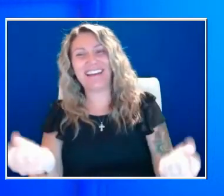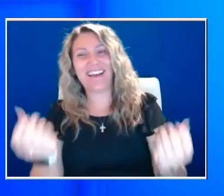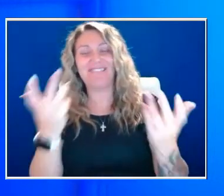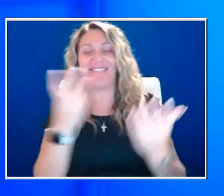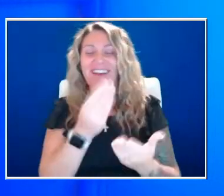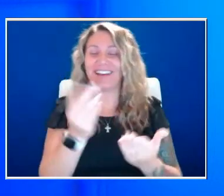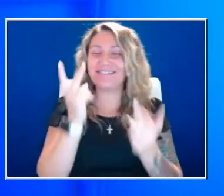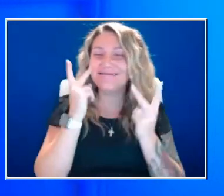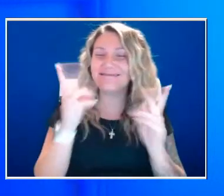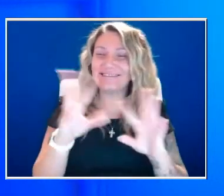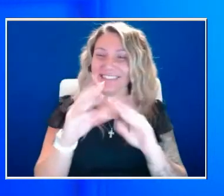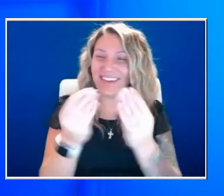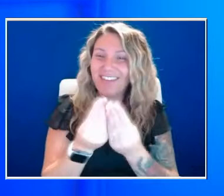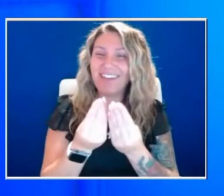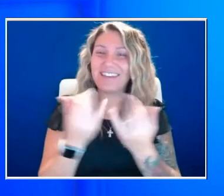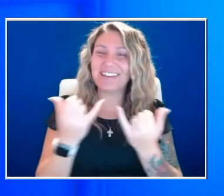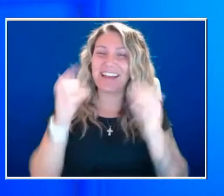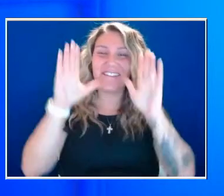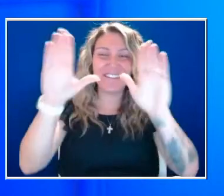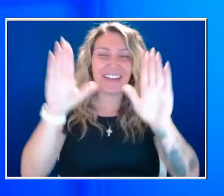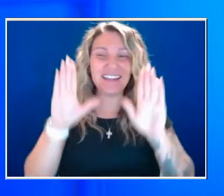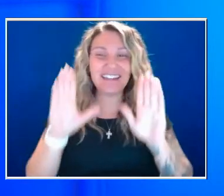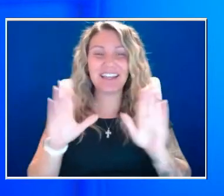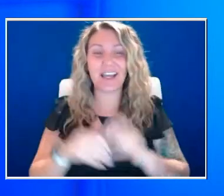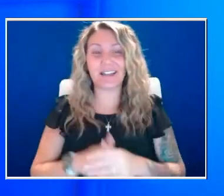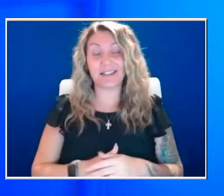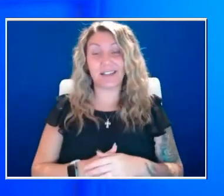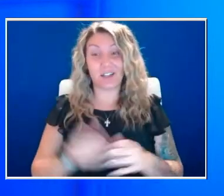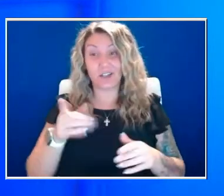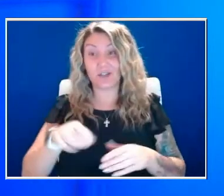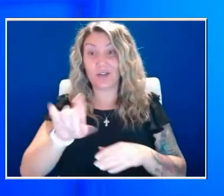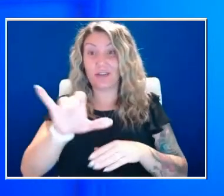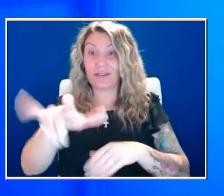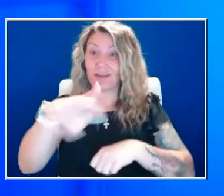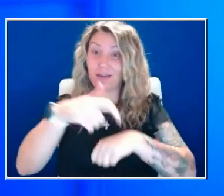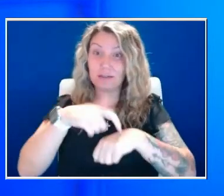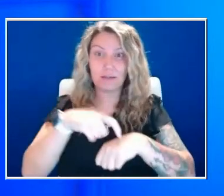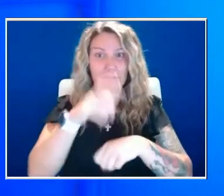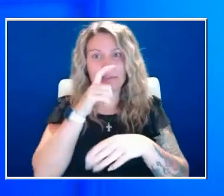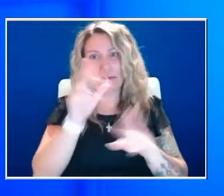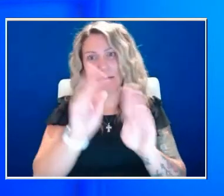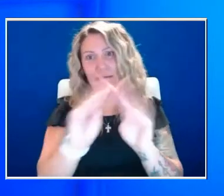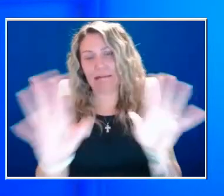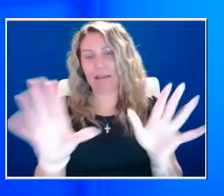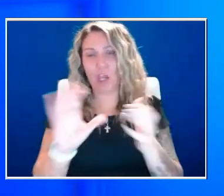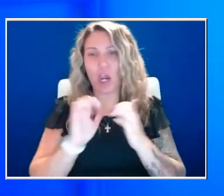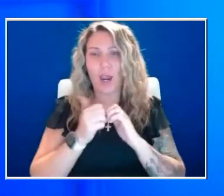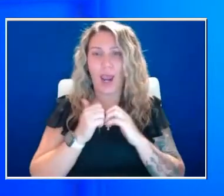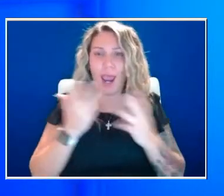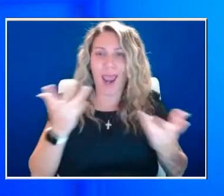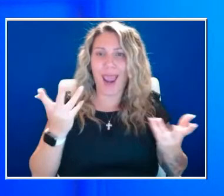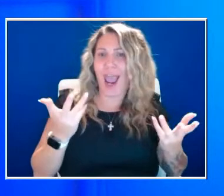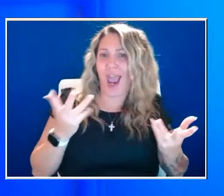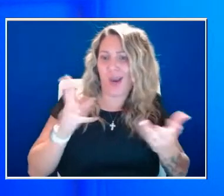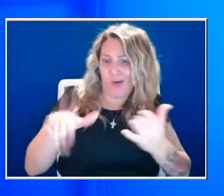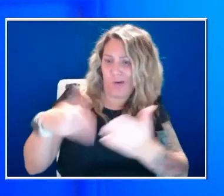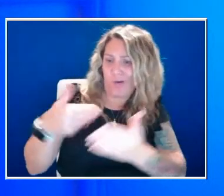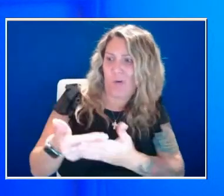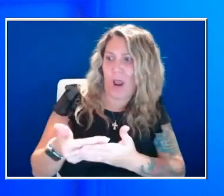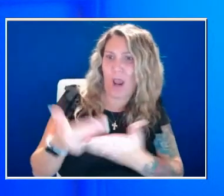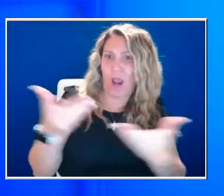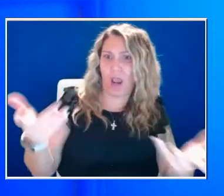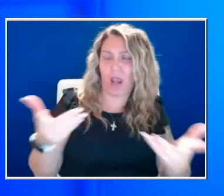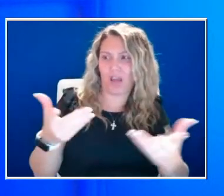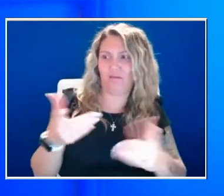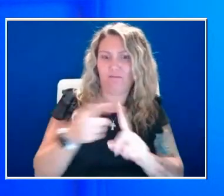fantastic. And at the time, though, it was really unclear how we were going to get to this point from where we started. But